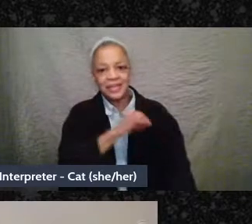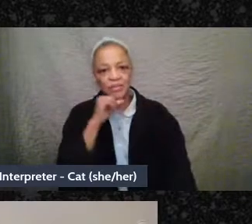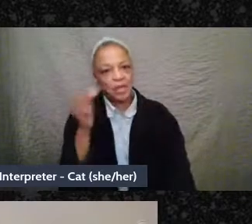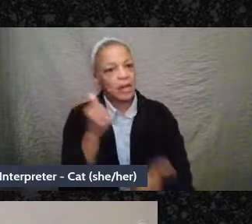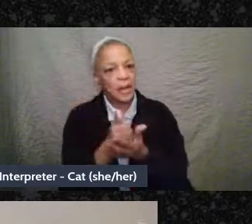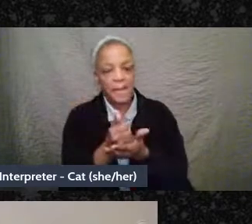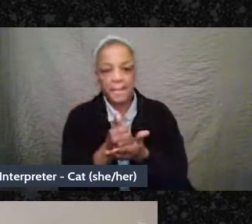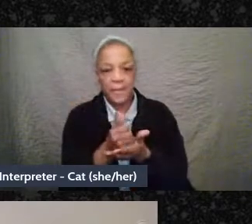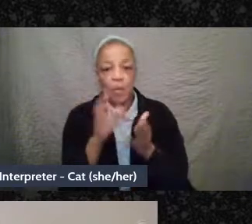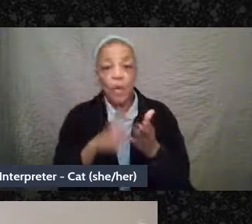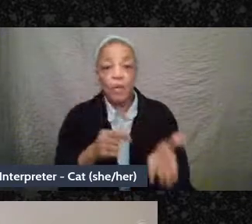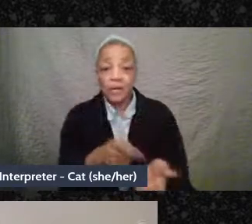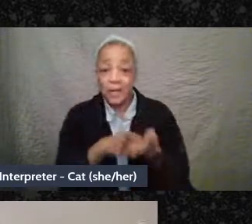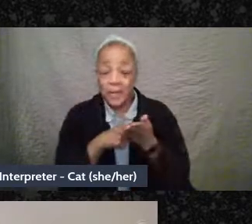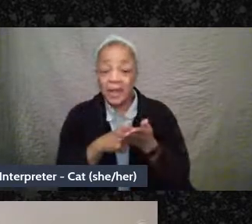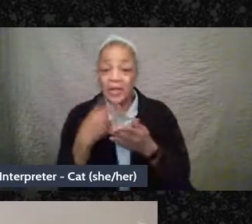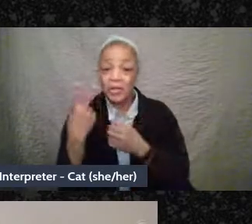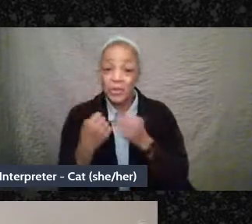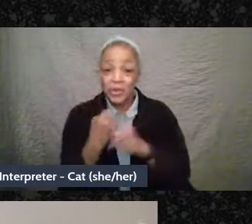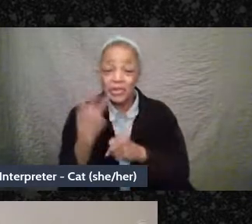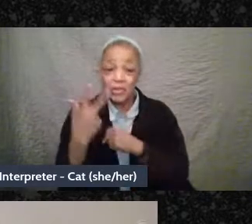3 years ago are no longer,